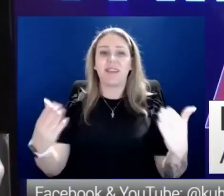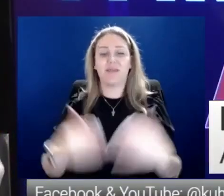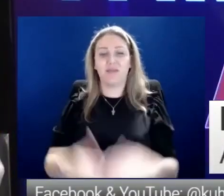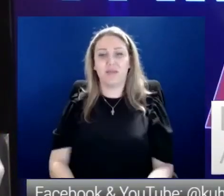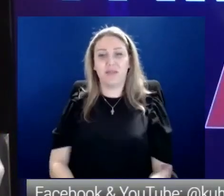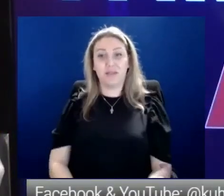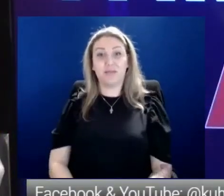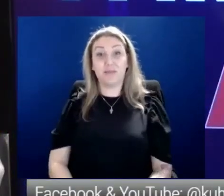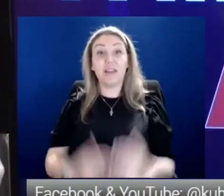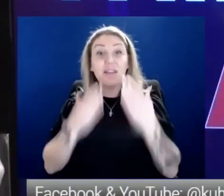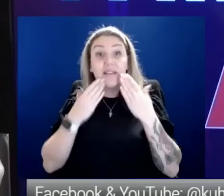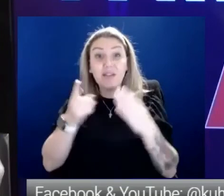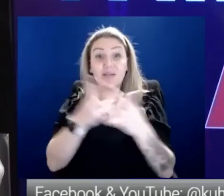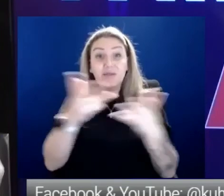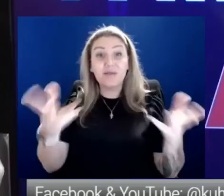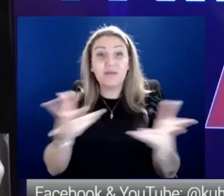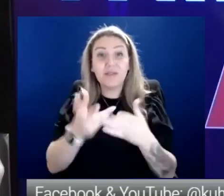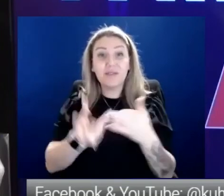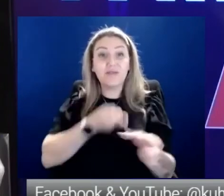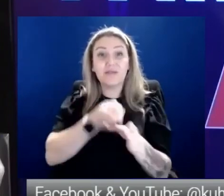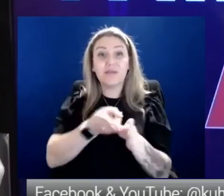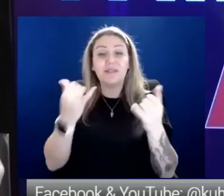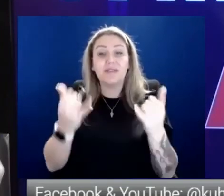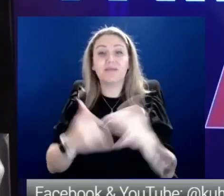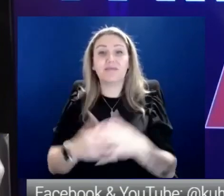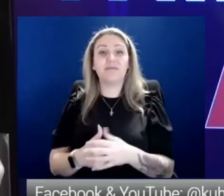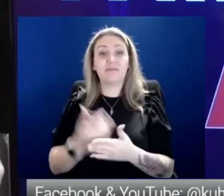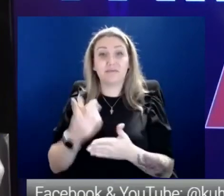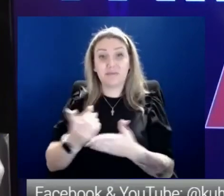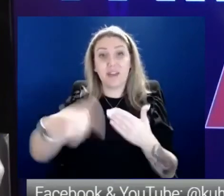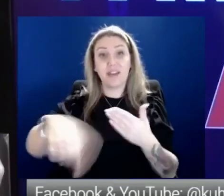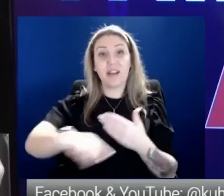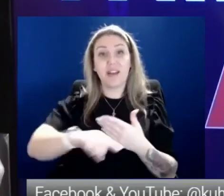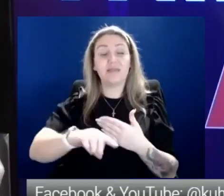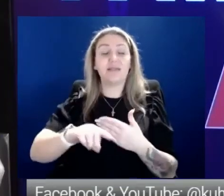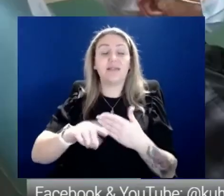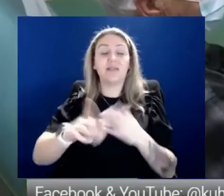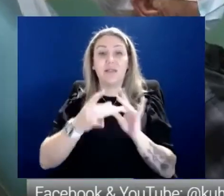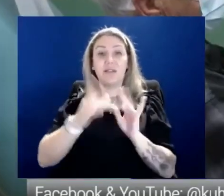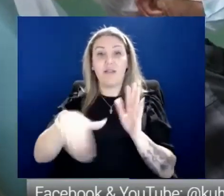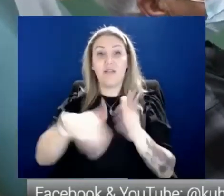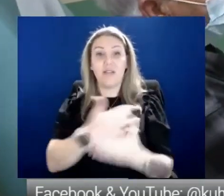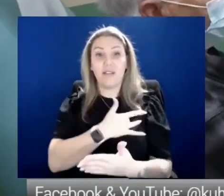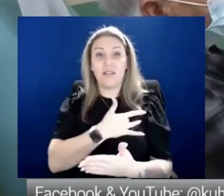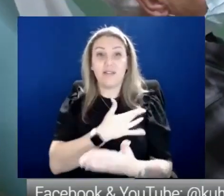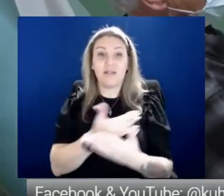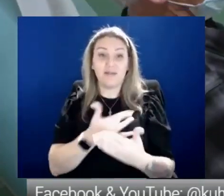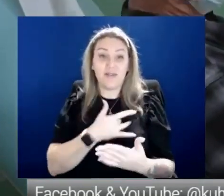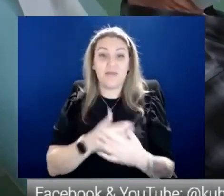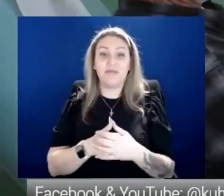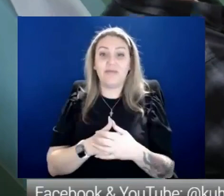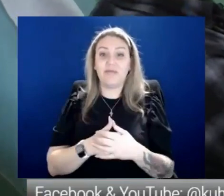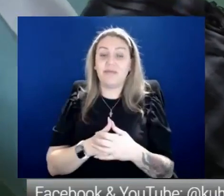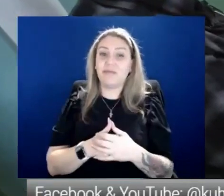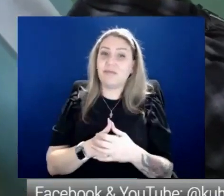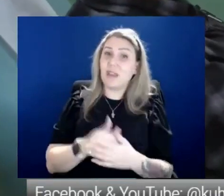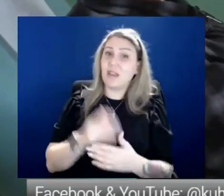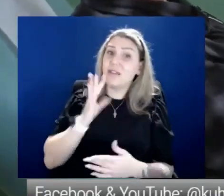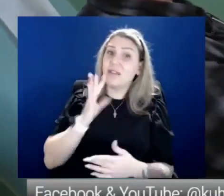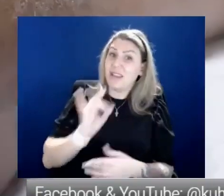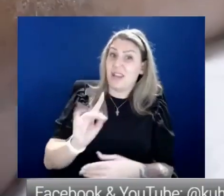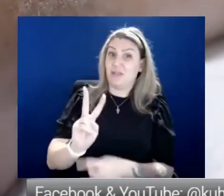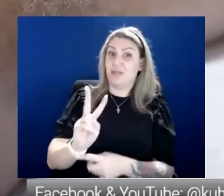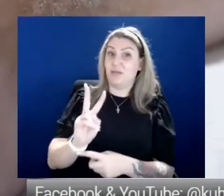you so much for being with us today. Next week on All Things Heart. For an 82-year-old, I guess I'm doing pretty